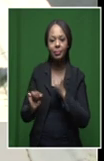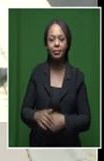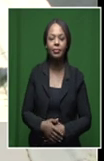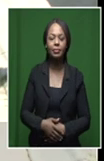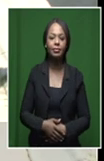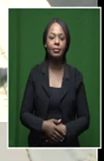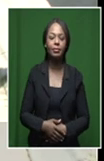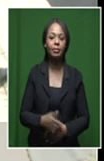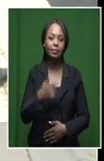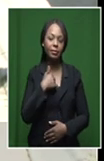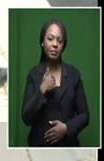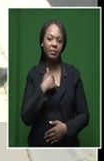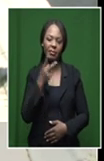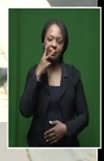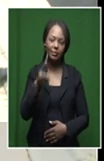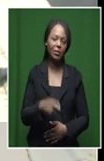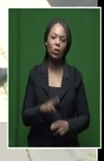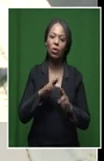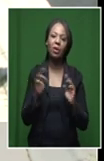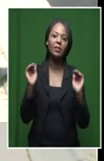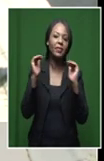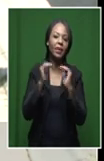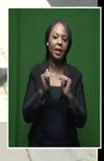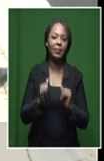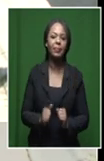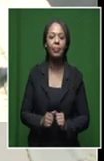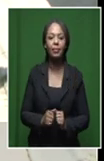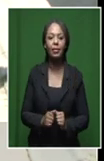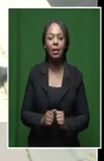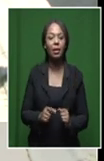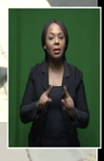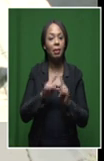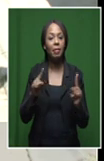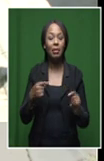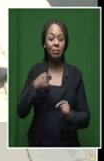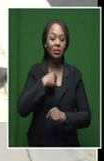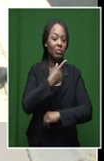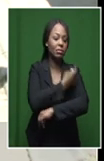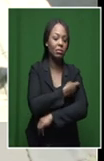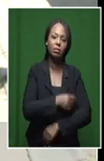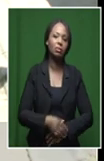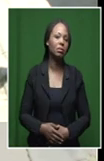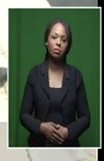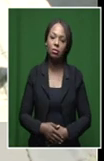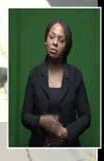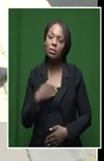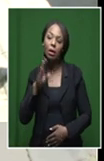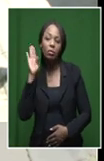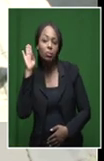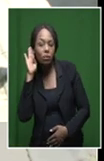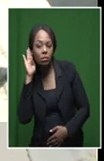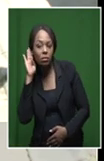Mina ngokubona kwami itile into leyo ayikho fair yabo. Mara mina anenge ngivaccine ngicale ngizwe ngomzali wami